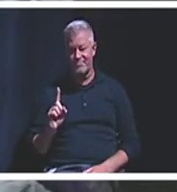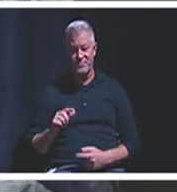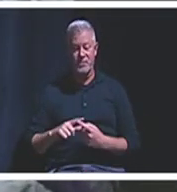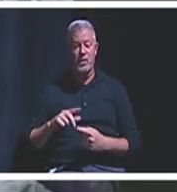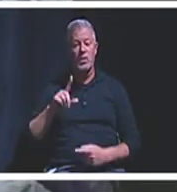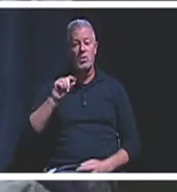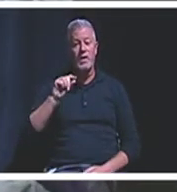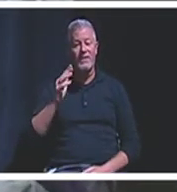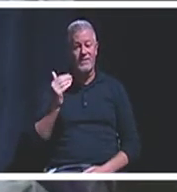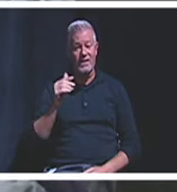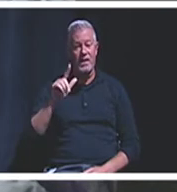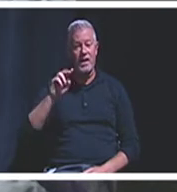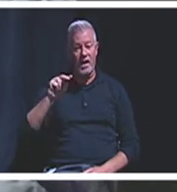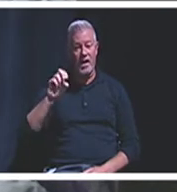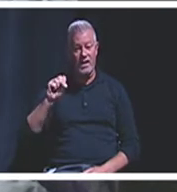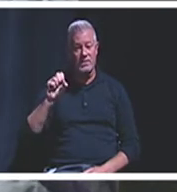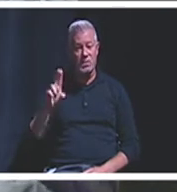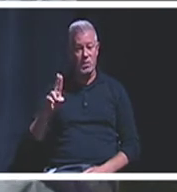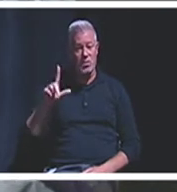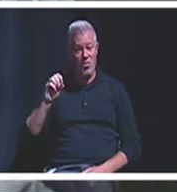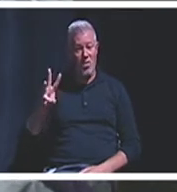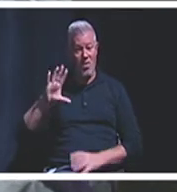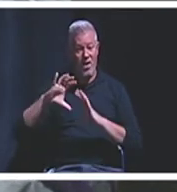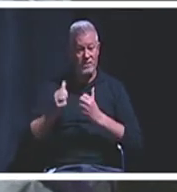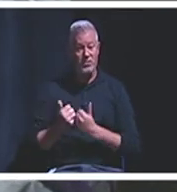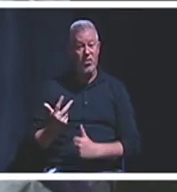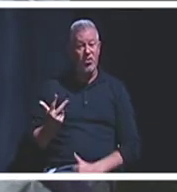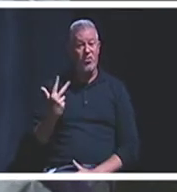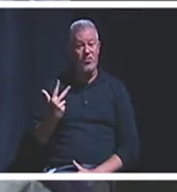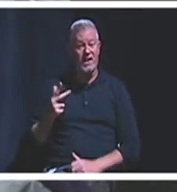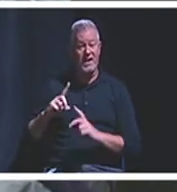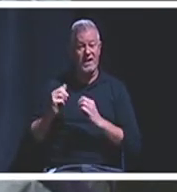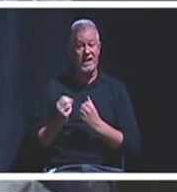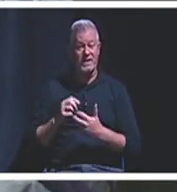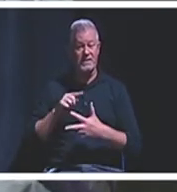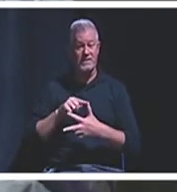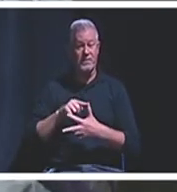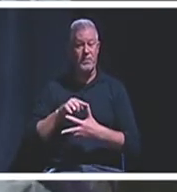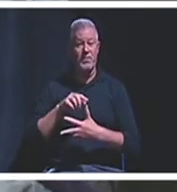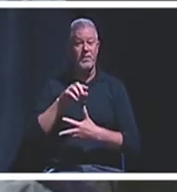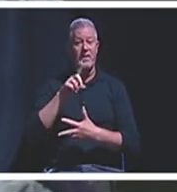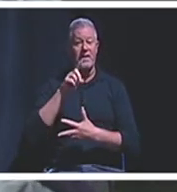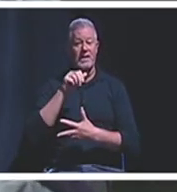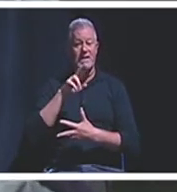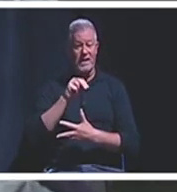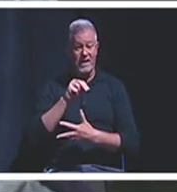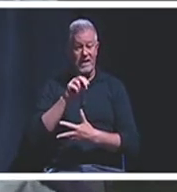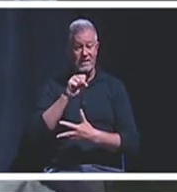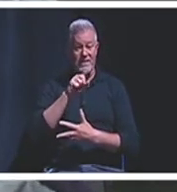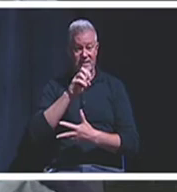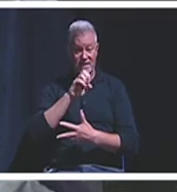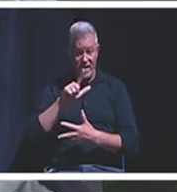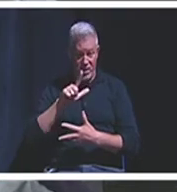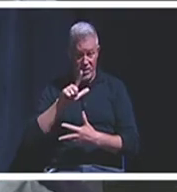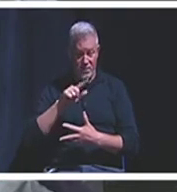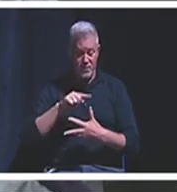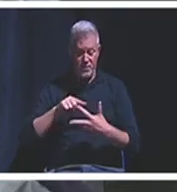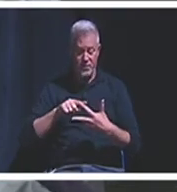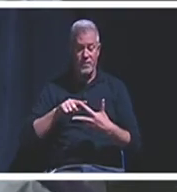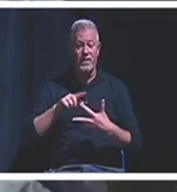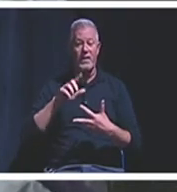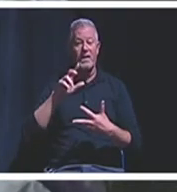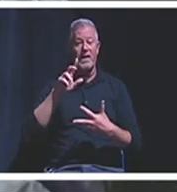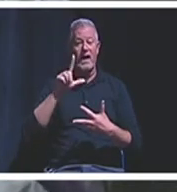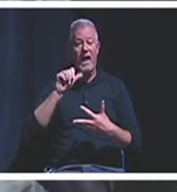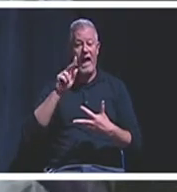Law class received support from 3 deans, starting with Dean Athonia Steele, continuing with Dean Elena